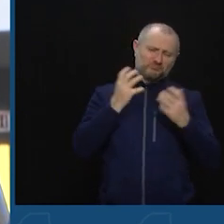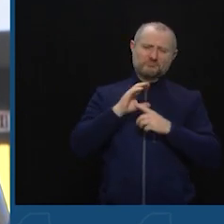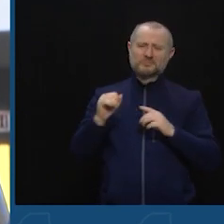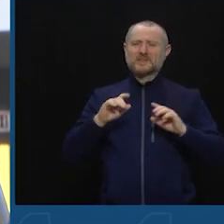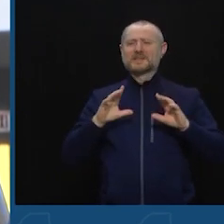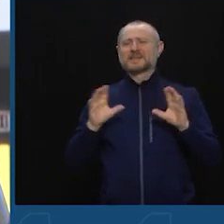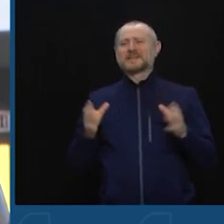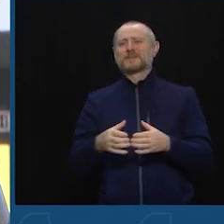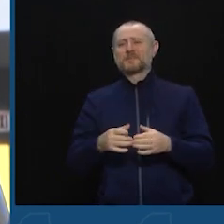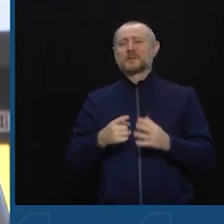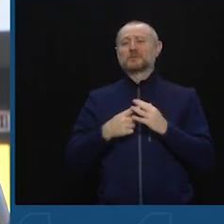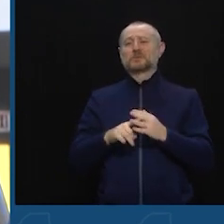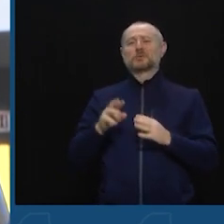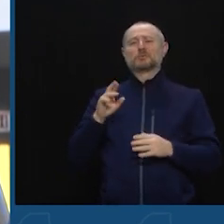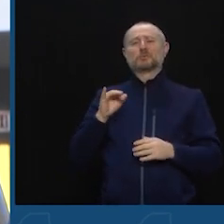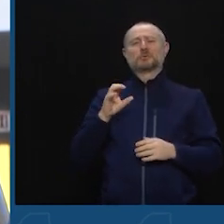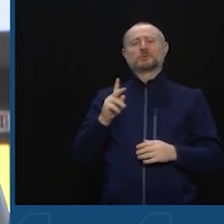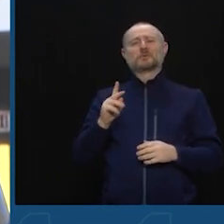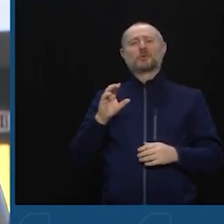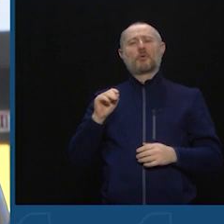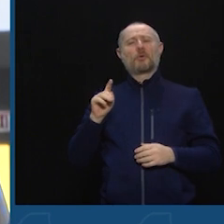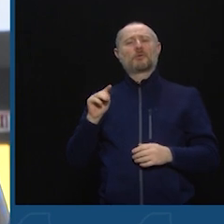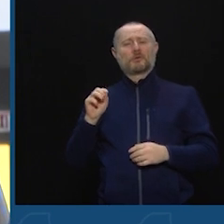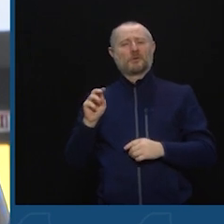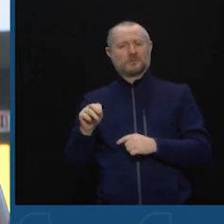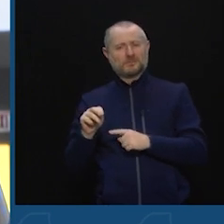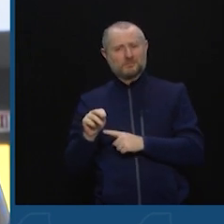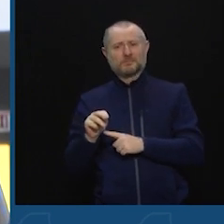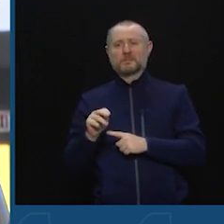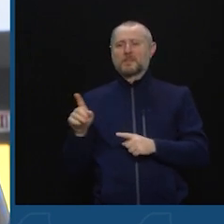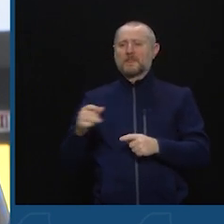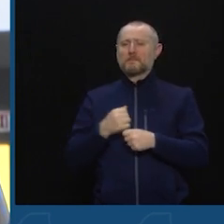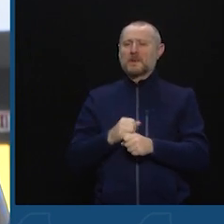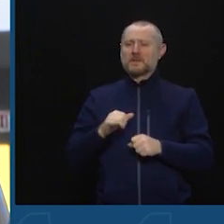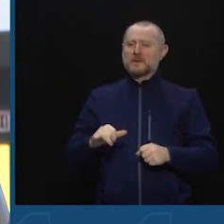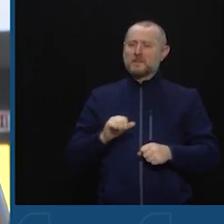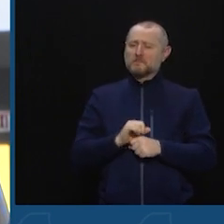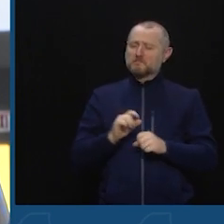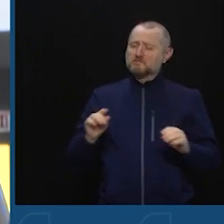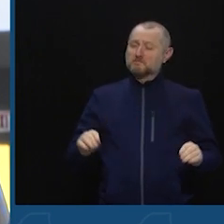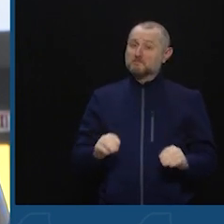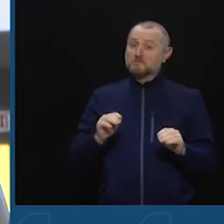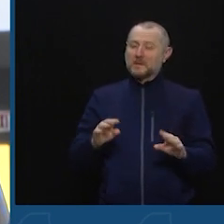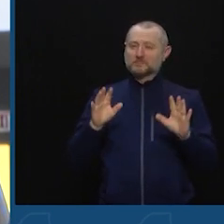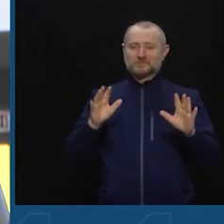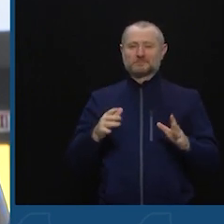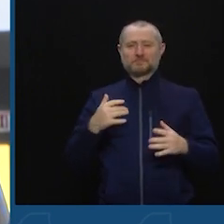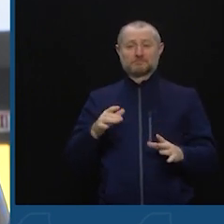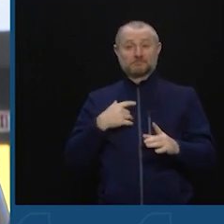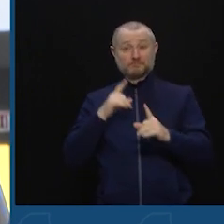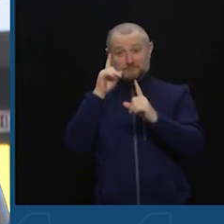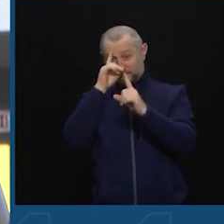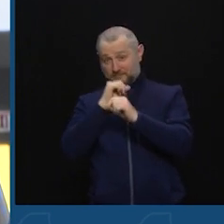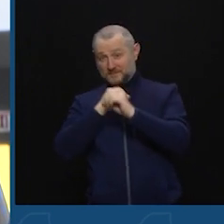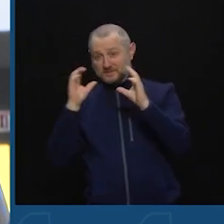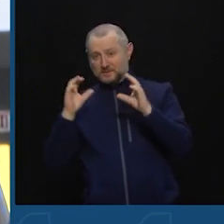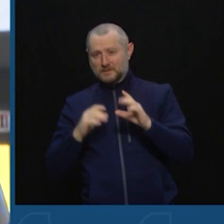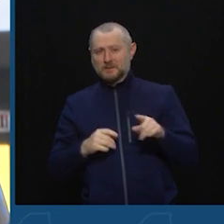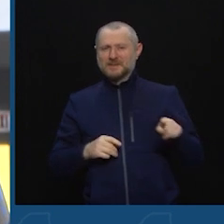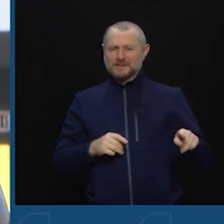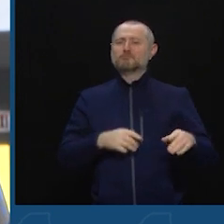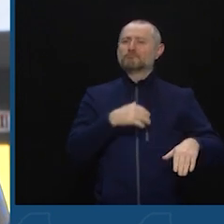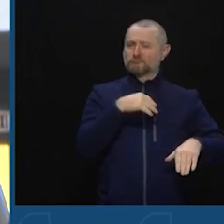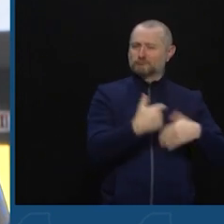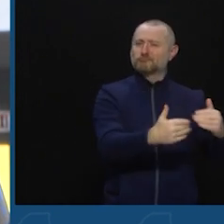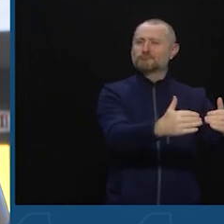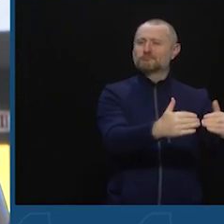with Rick Cotton, who is the magic maker. Every vision that I have, he has been executing, and before